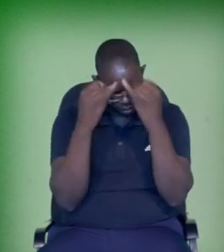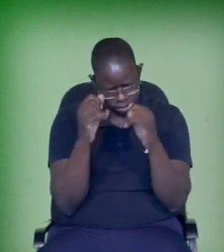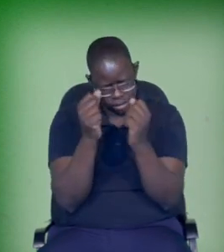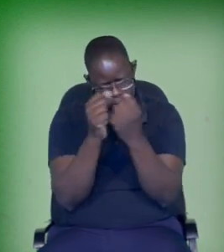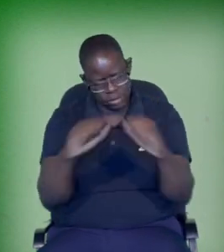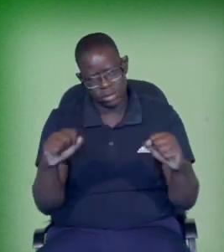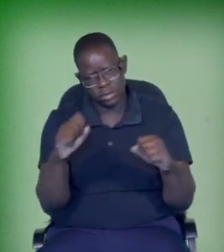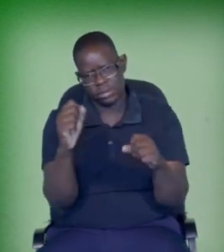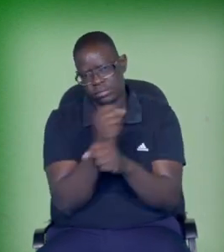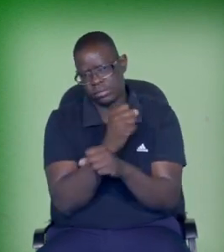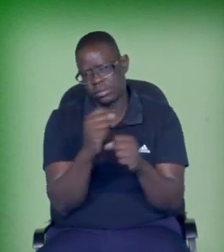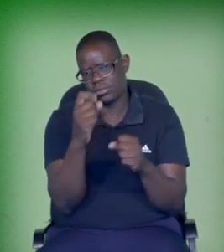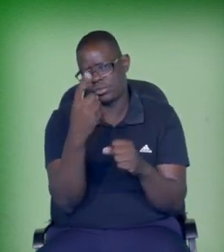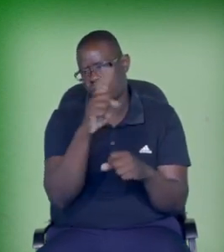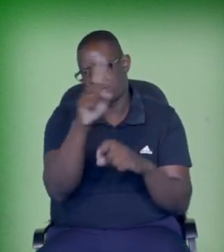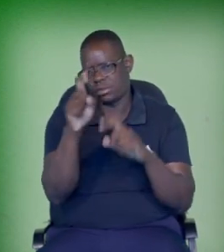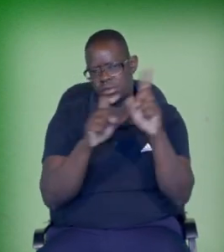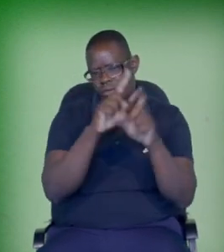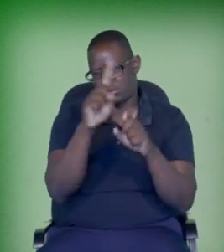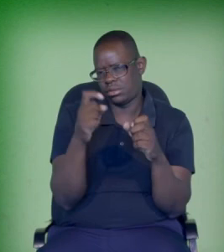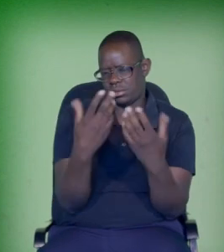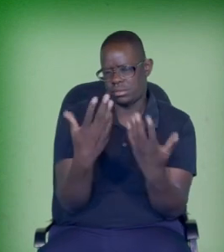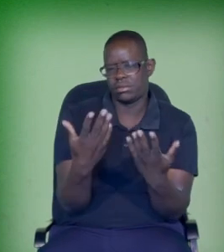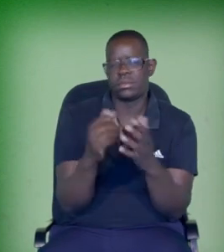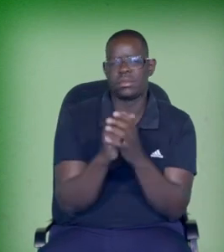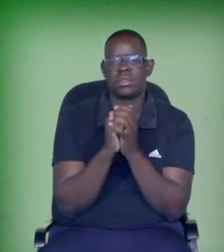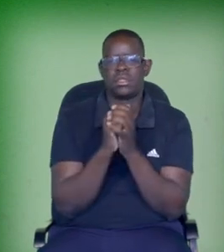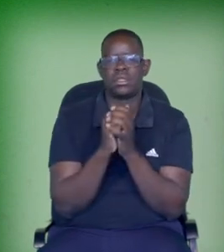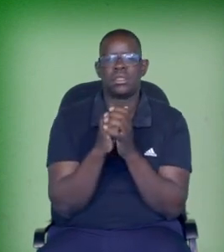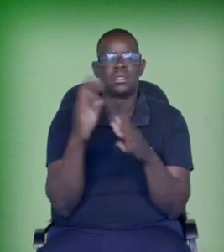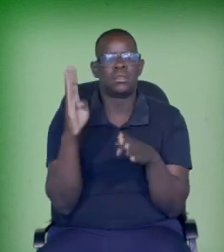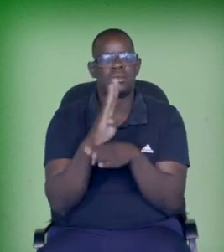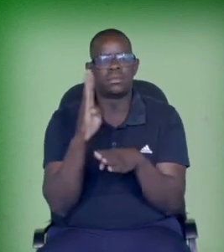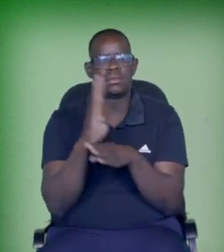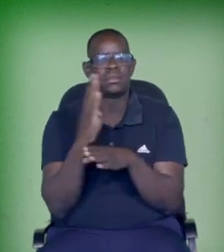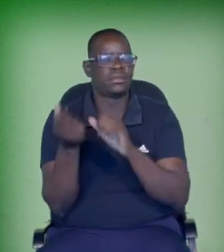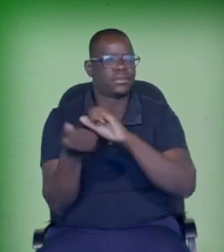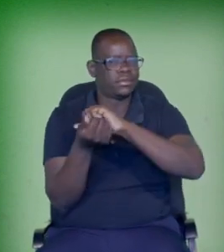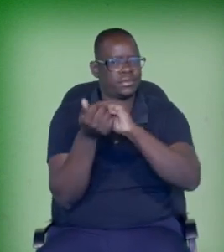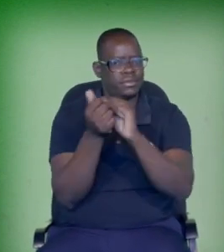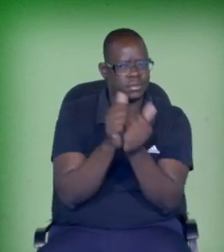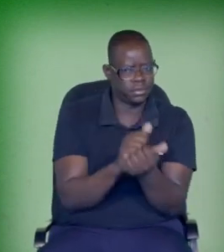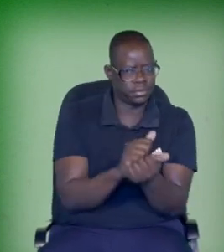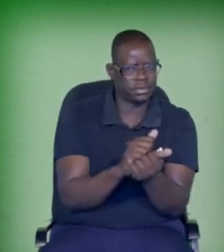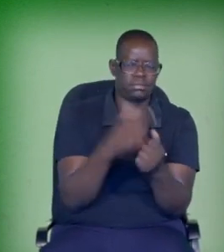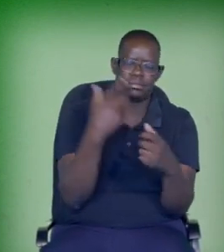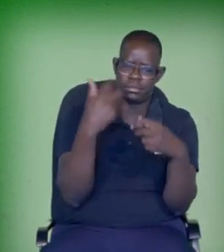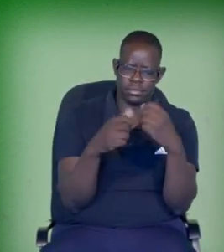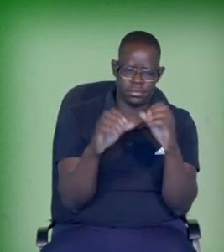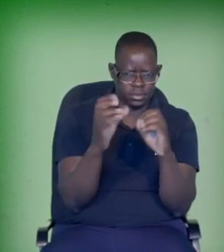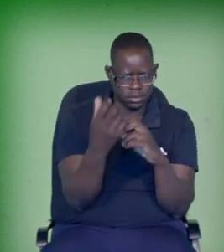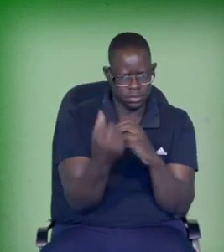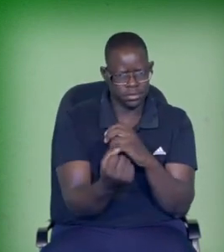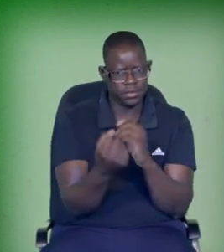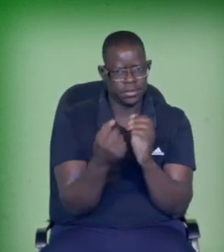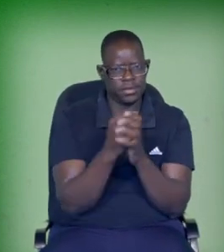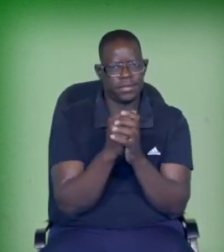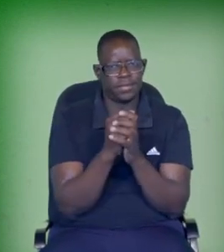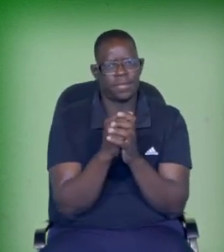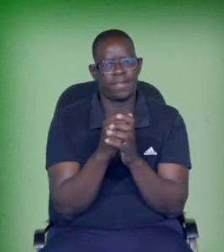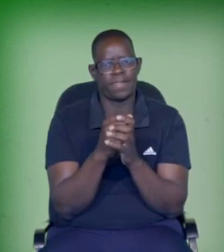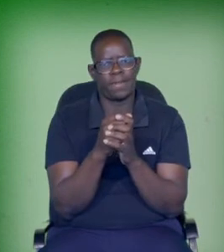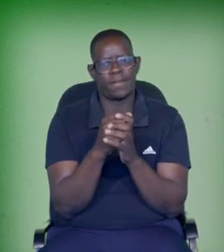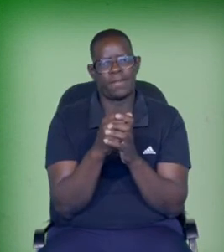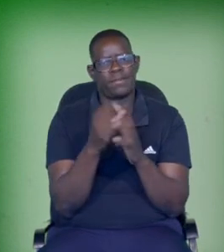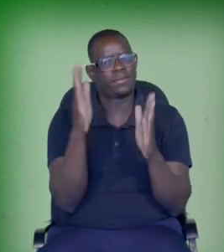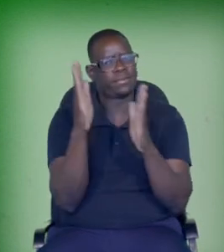there is no one else to consult or please. The business can adapt easily to changing circumstances. The owner is